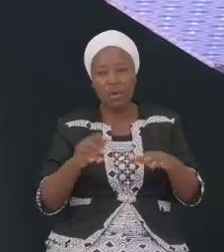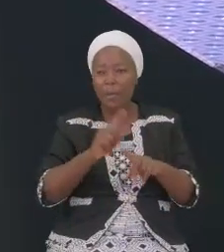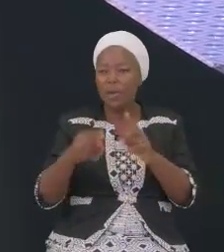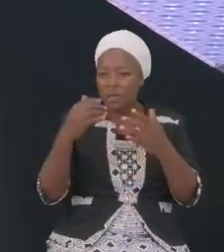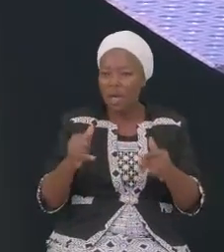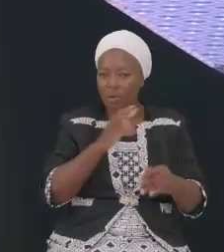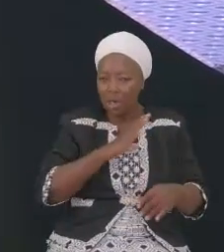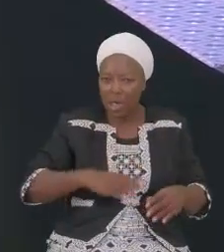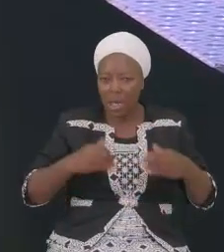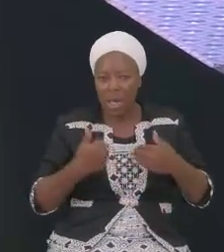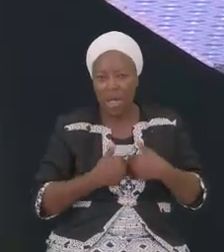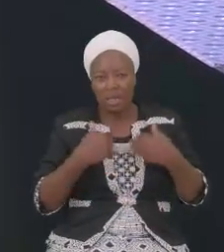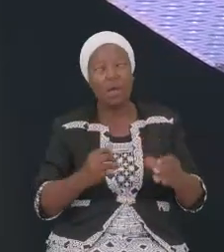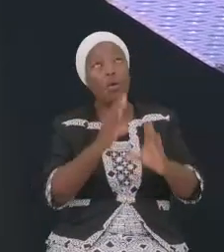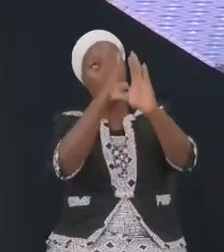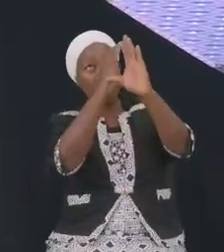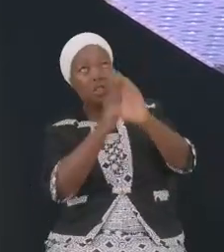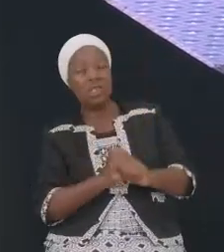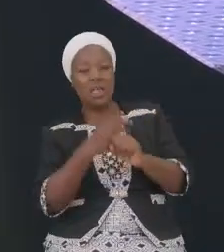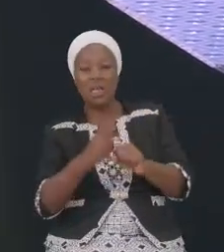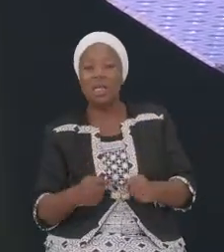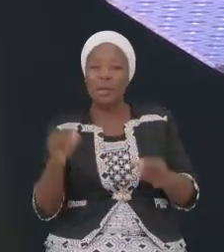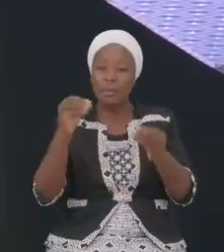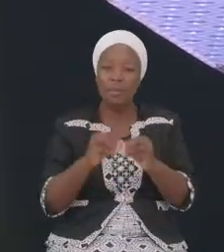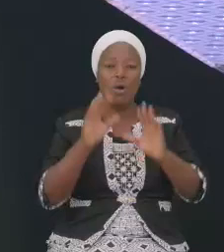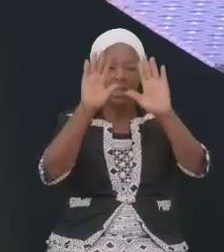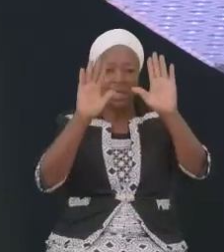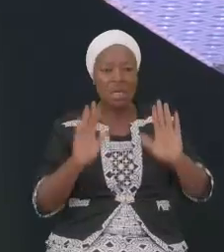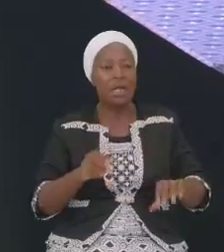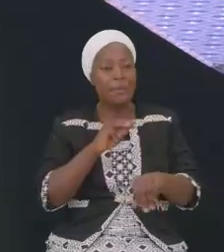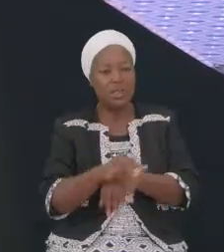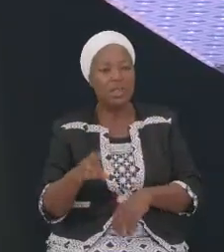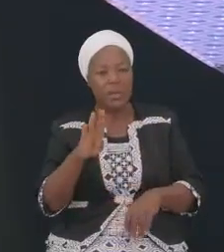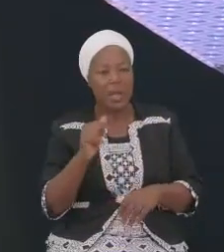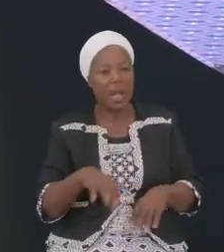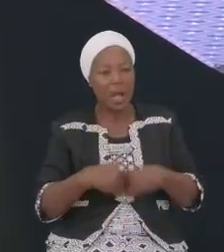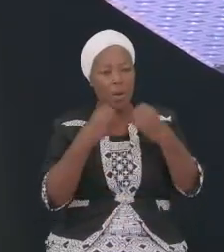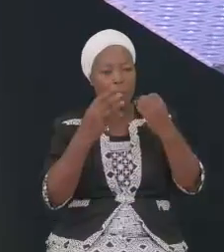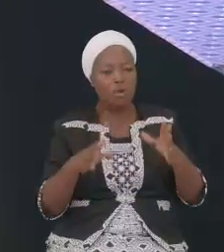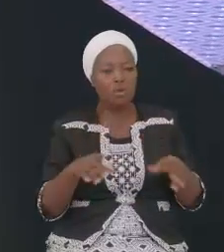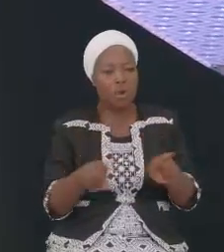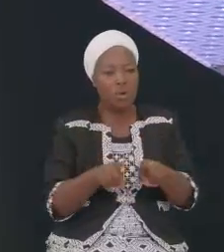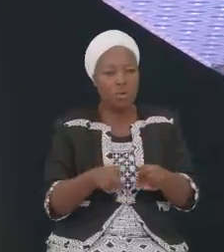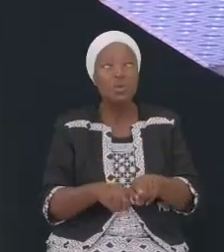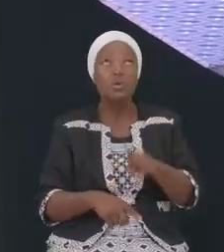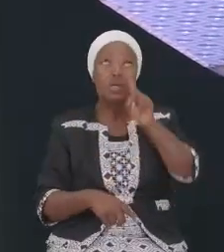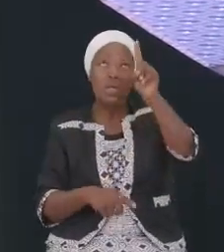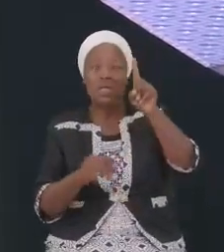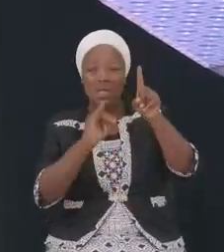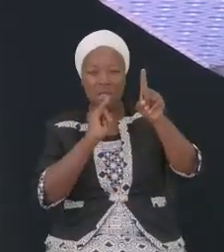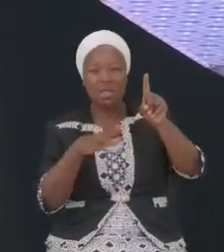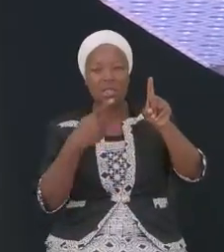Christ has obtained a more excellent ministry. By how much also he is